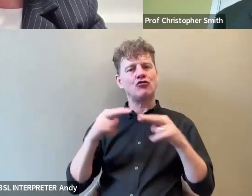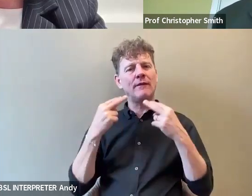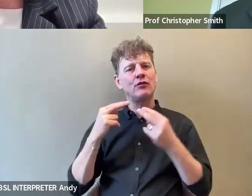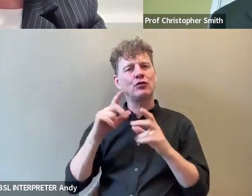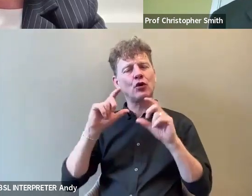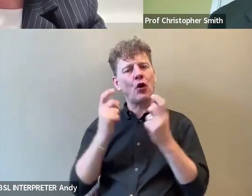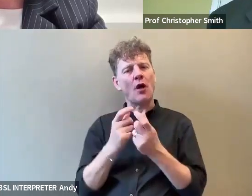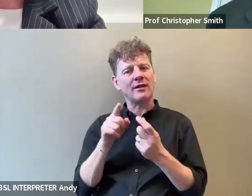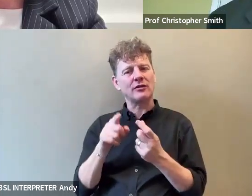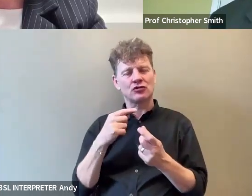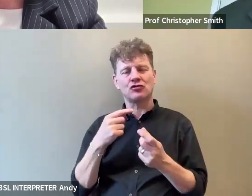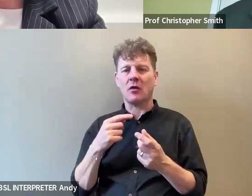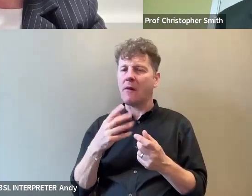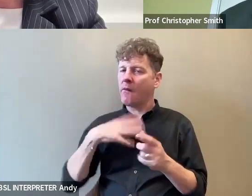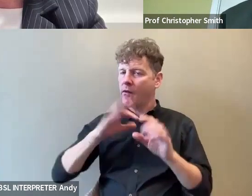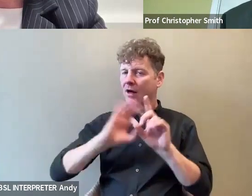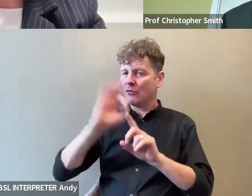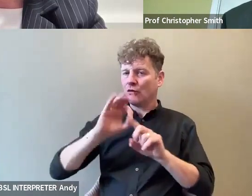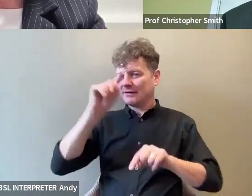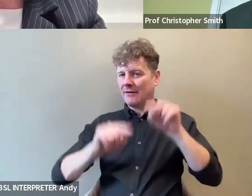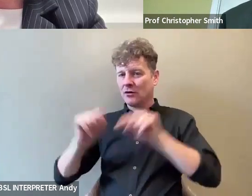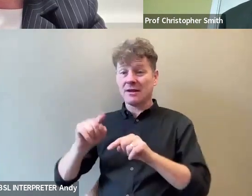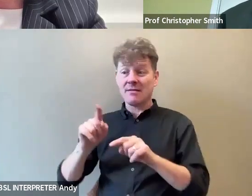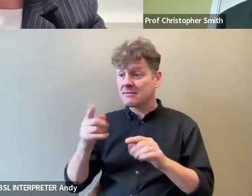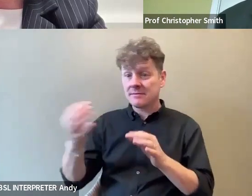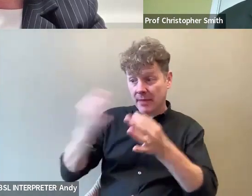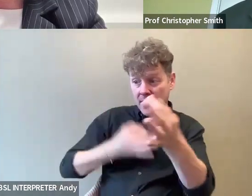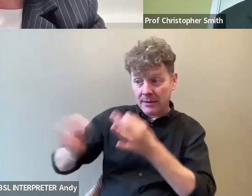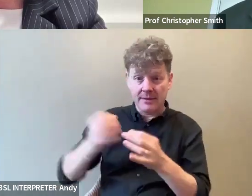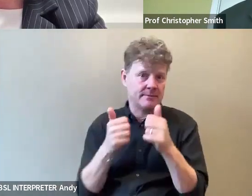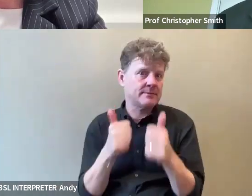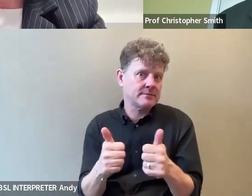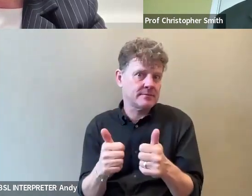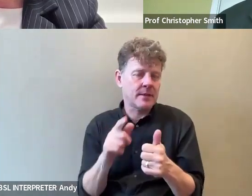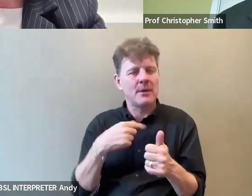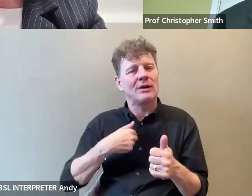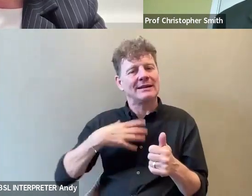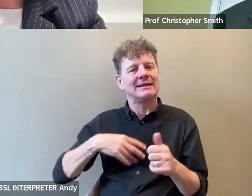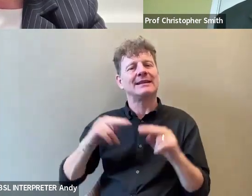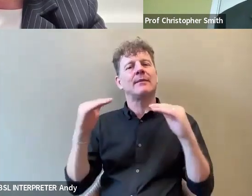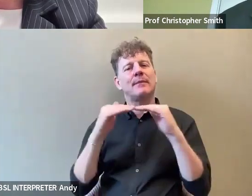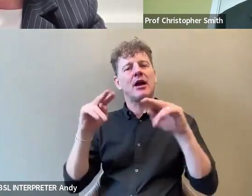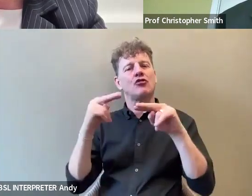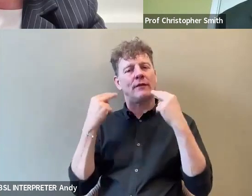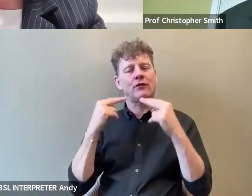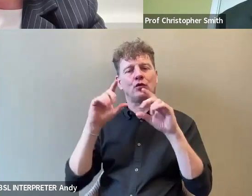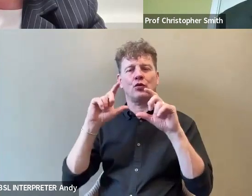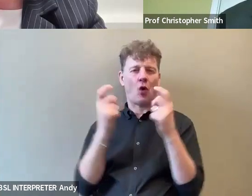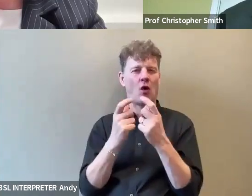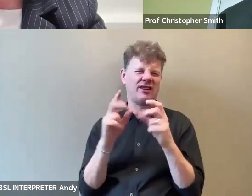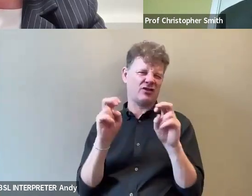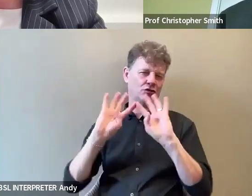know, it's one thing having people apply. We need a peer review college which is really thinking carefully